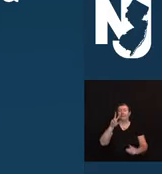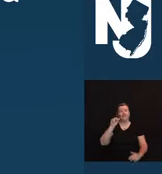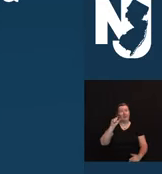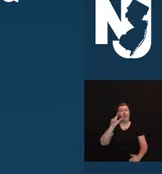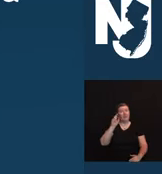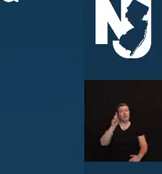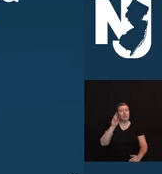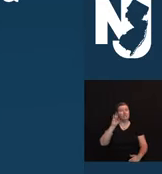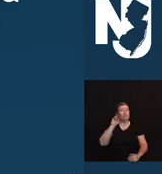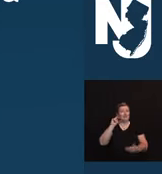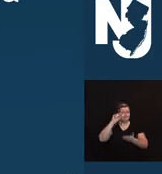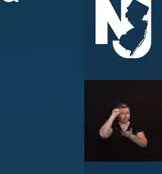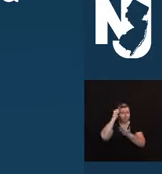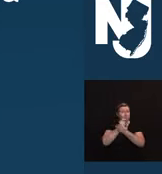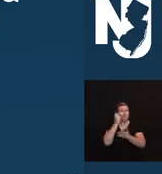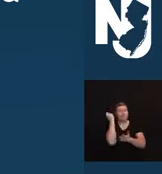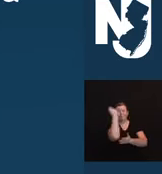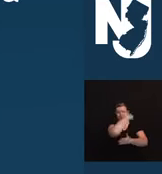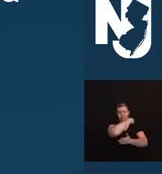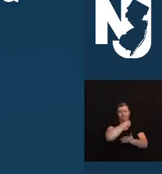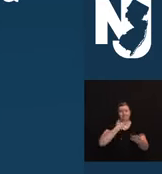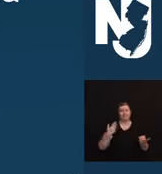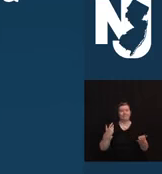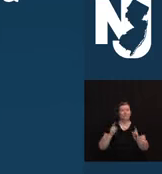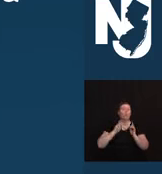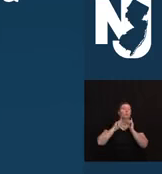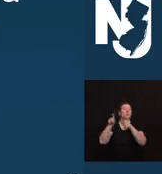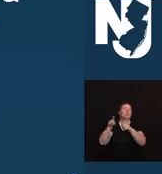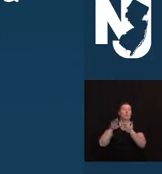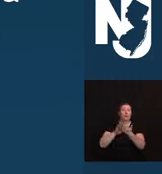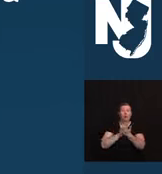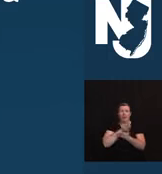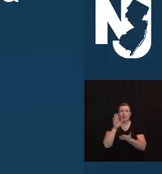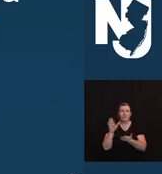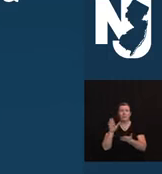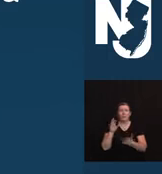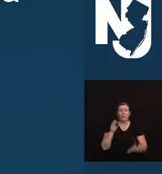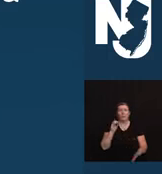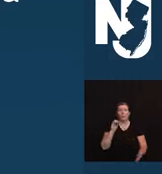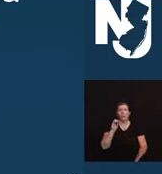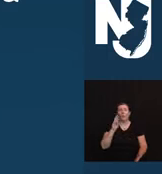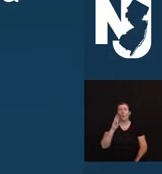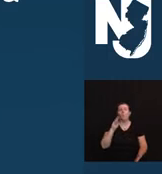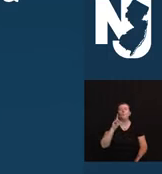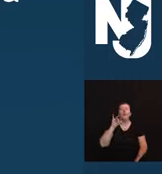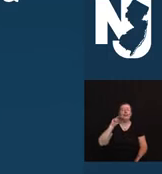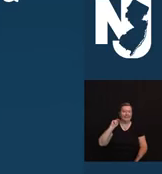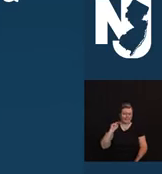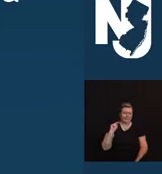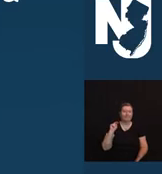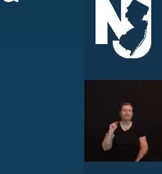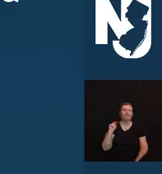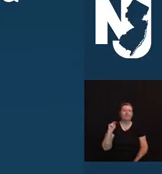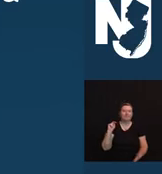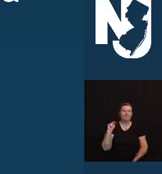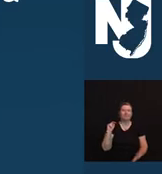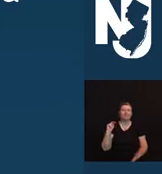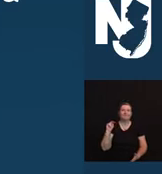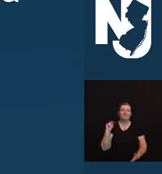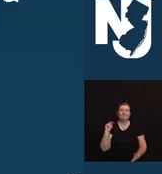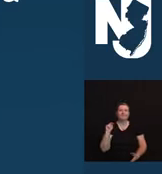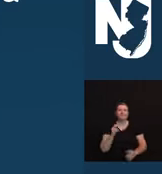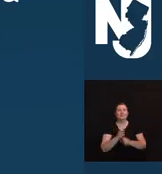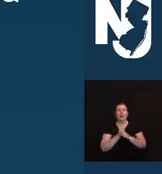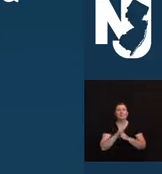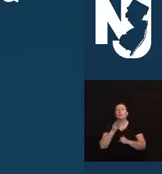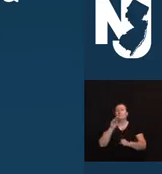she received a degree in religion, and then the Union Theological Seminary, where she received a master's in Christian